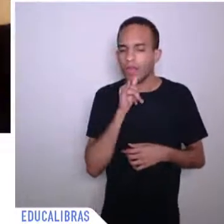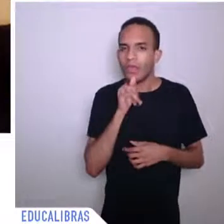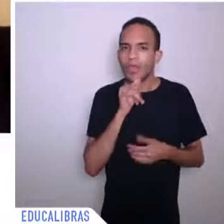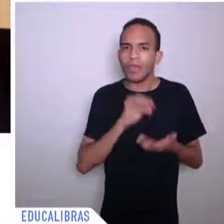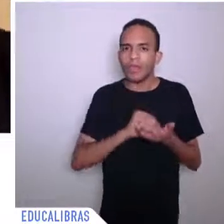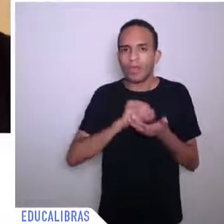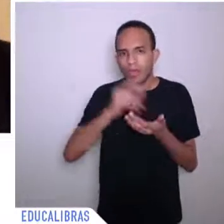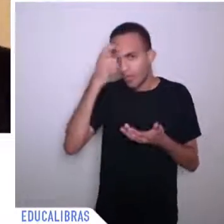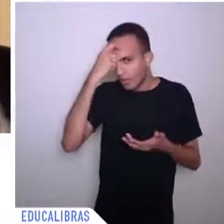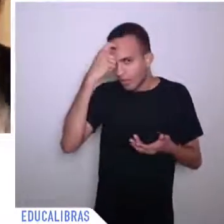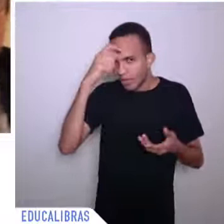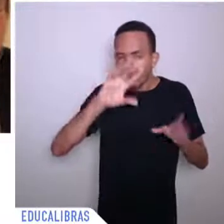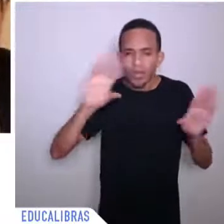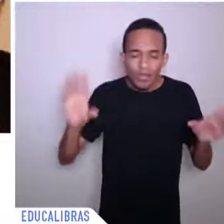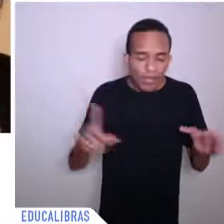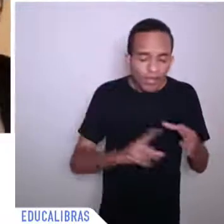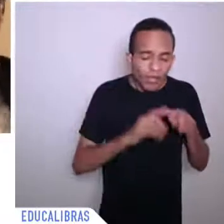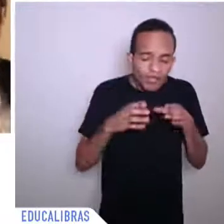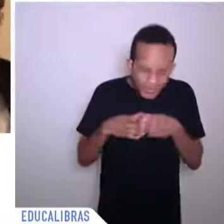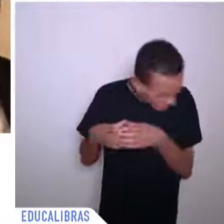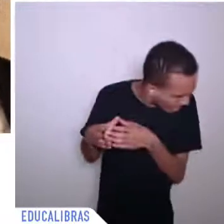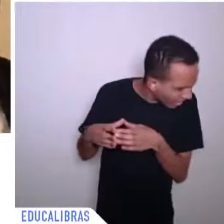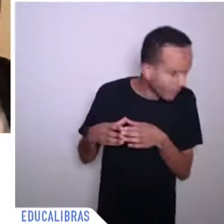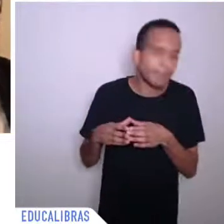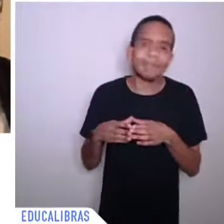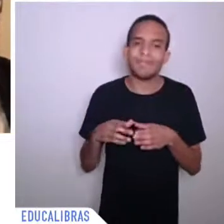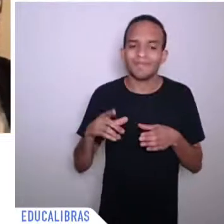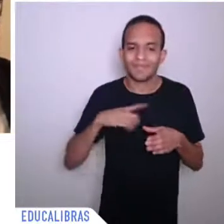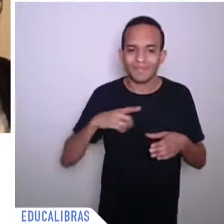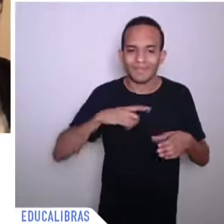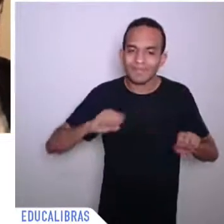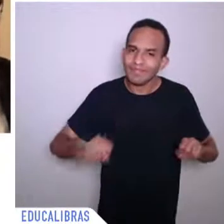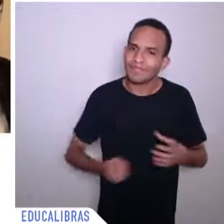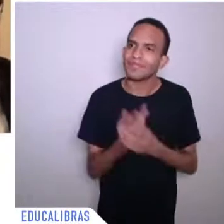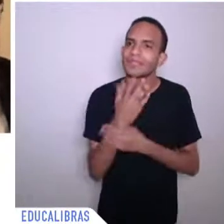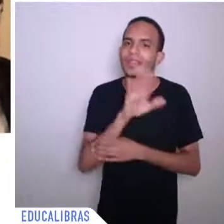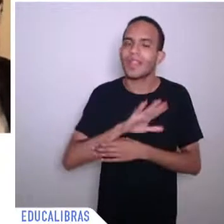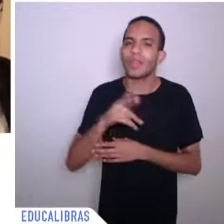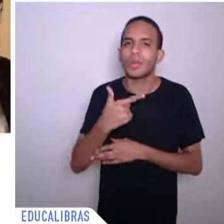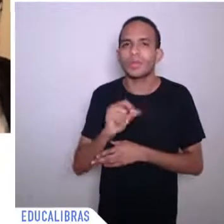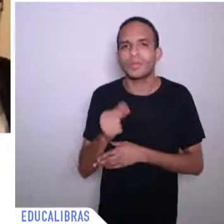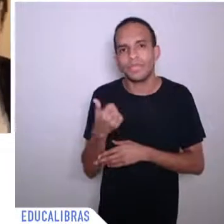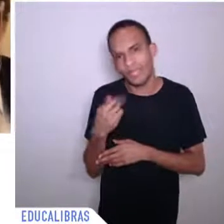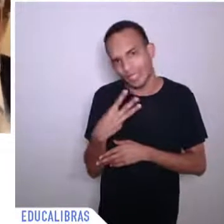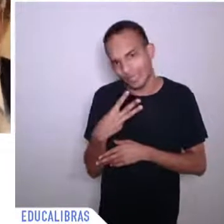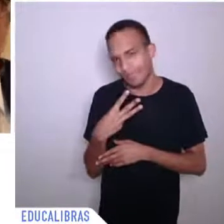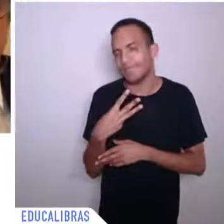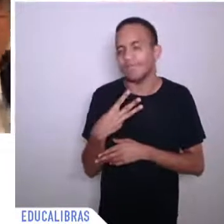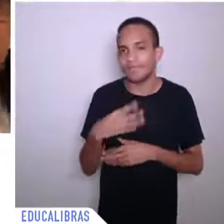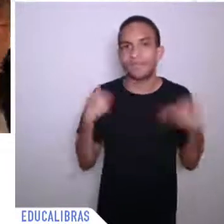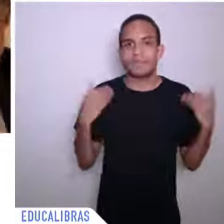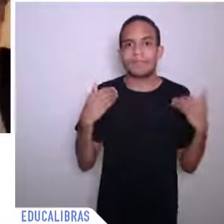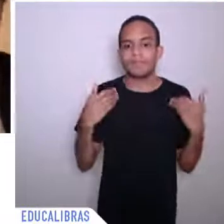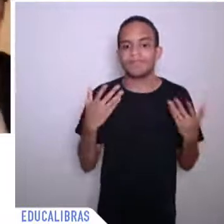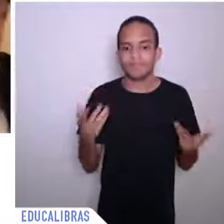representative wisely? If you add this all up to this dissatisfaction, you are going to